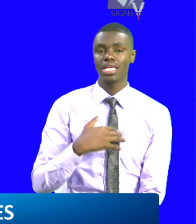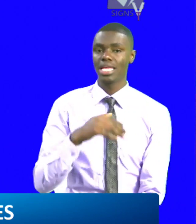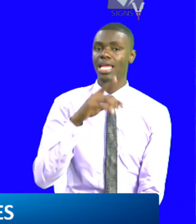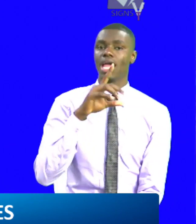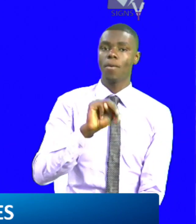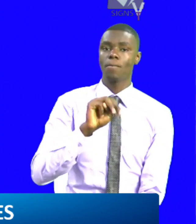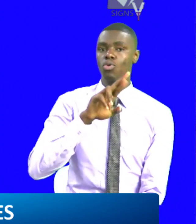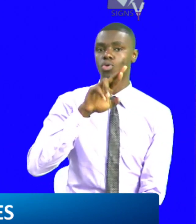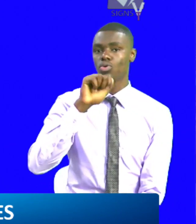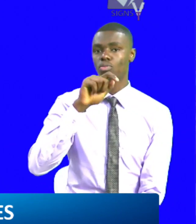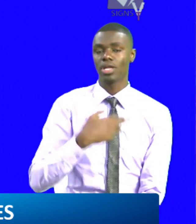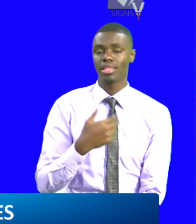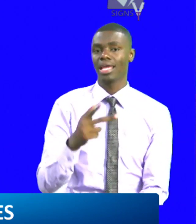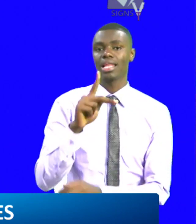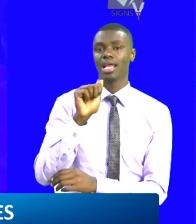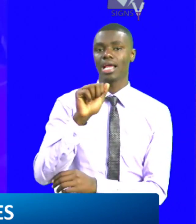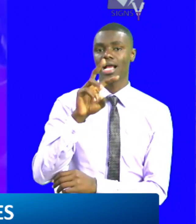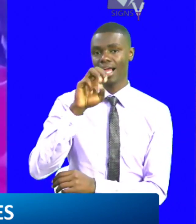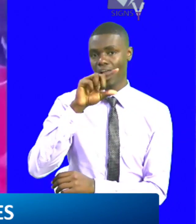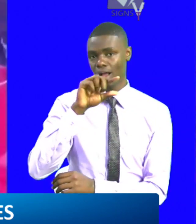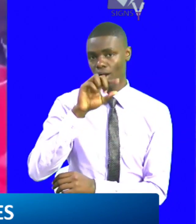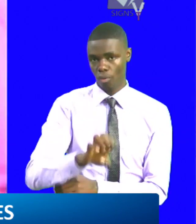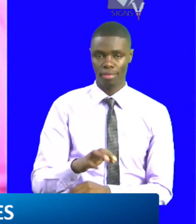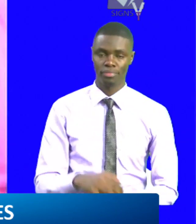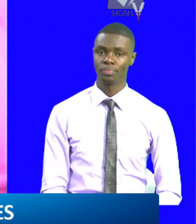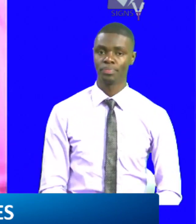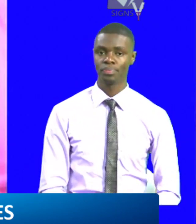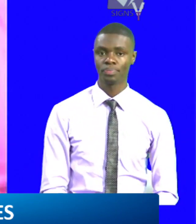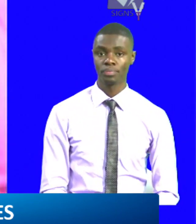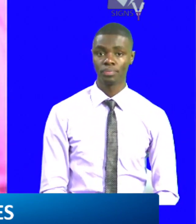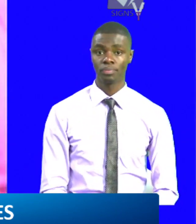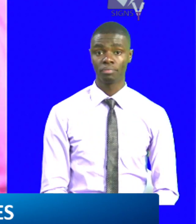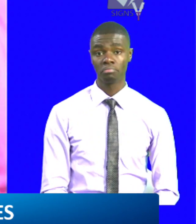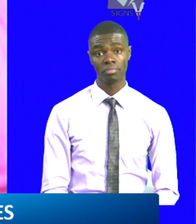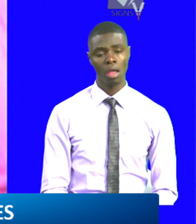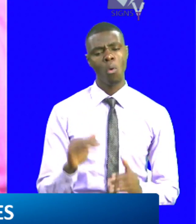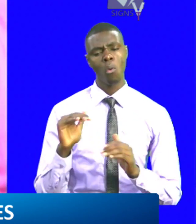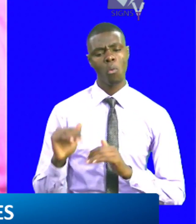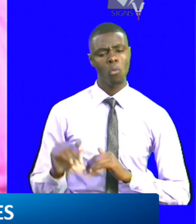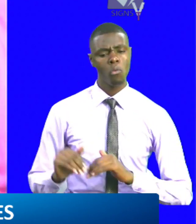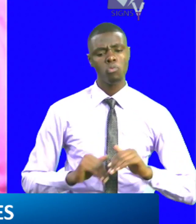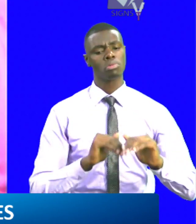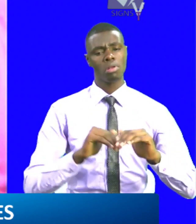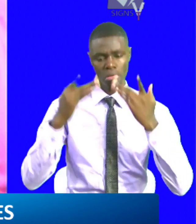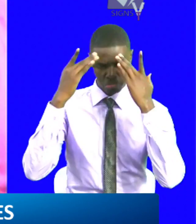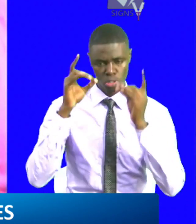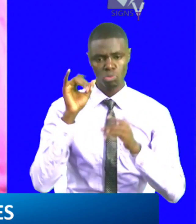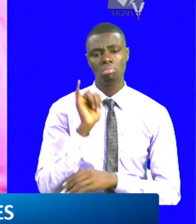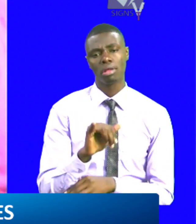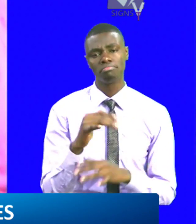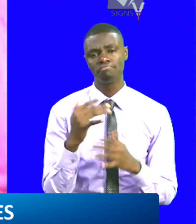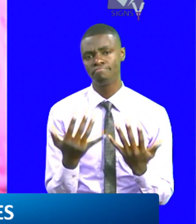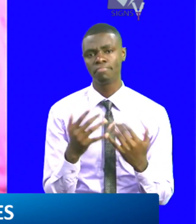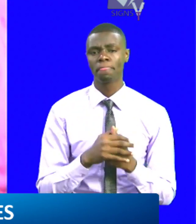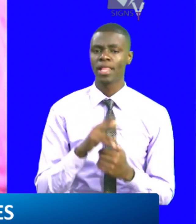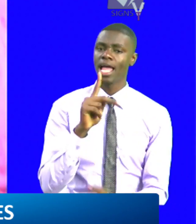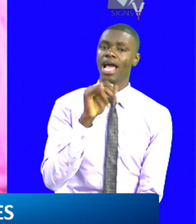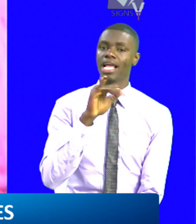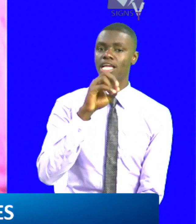Nairobi. Wenye wanaumizwa mabiashara zao ni sisi wana Nairobi. Na imefika